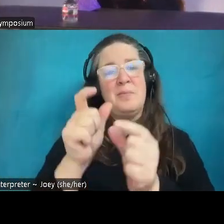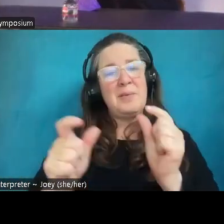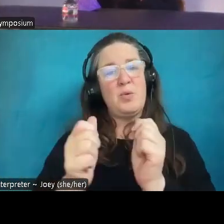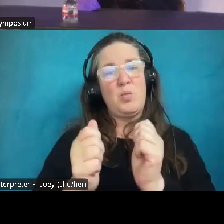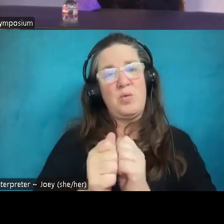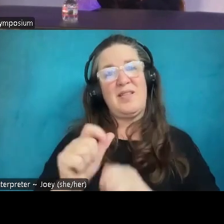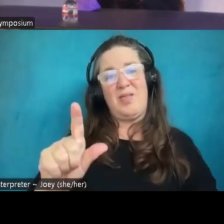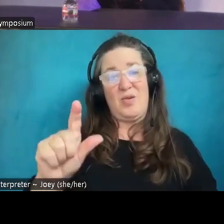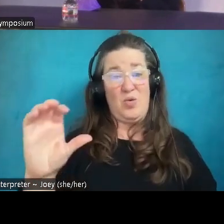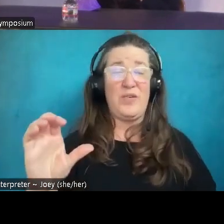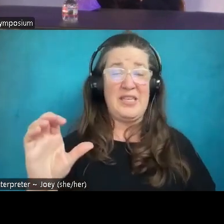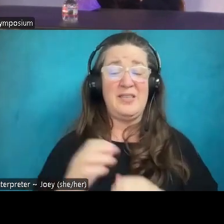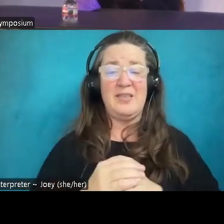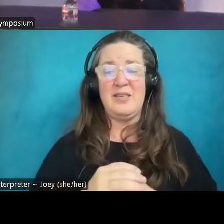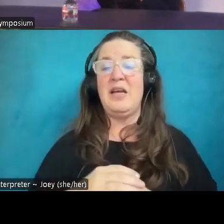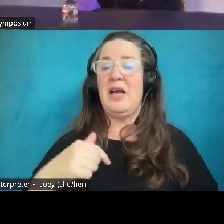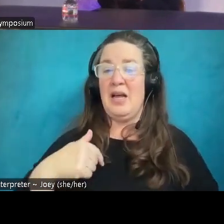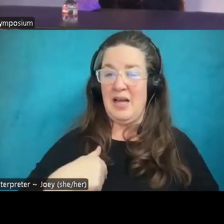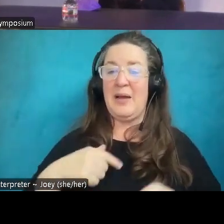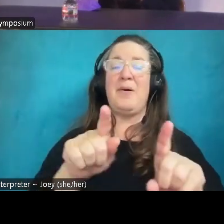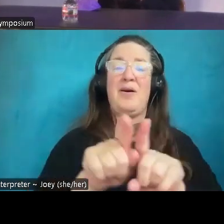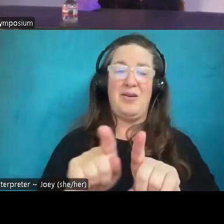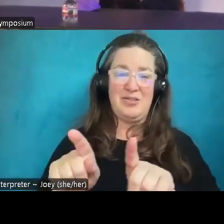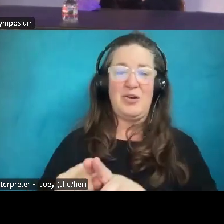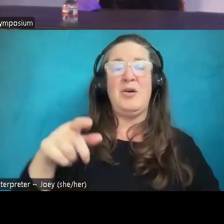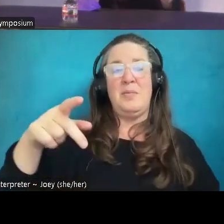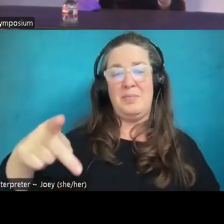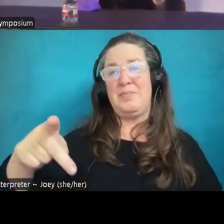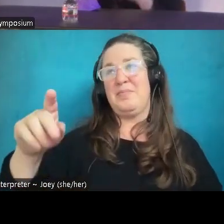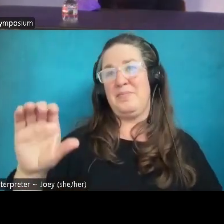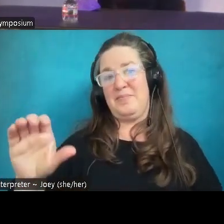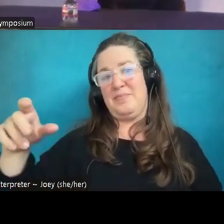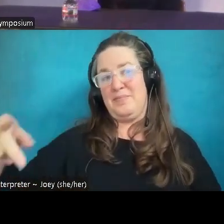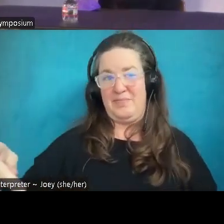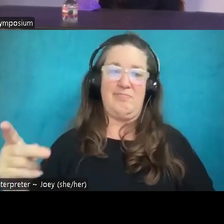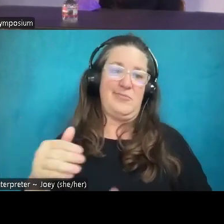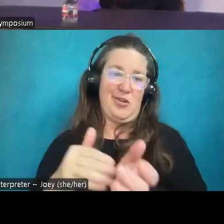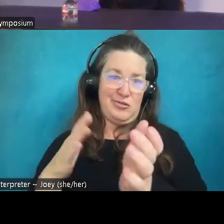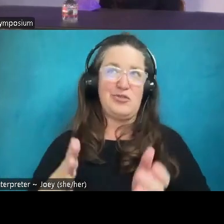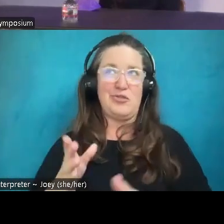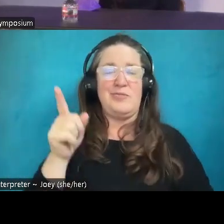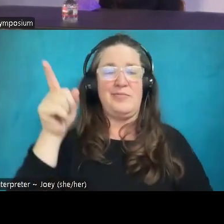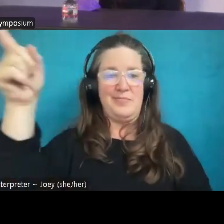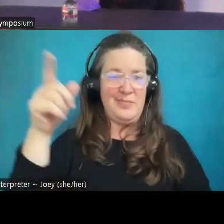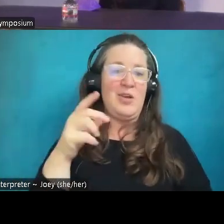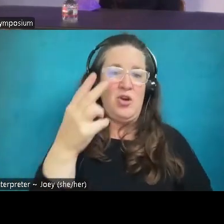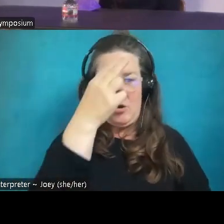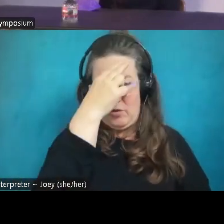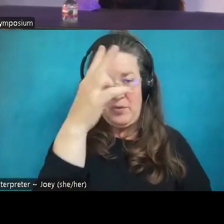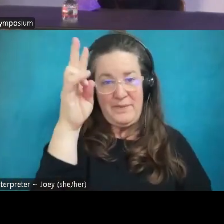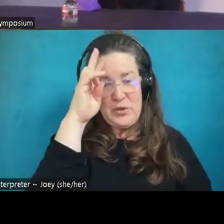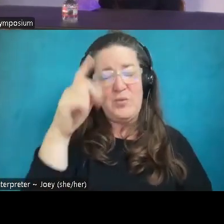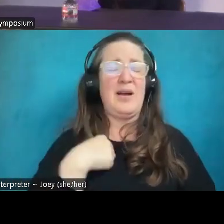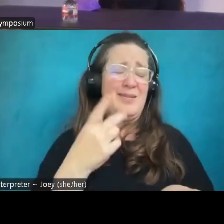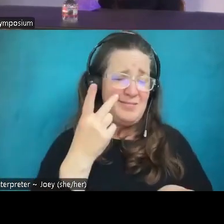ask. I'm also a primary care doctor at Harborview, so I see people, adult patients with lots of complex